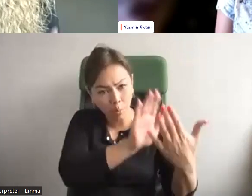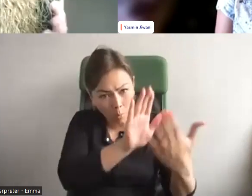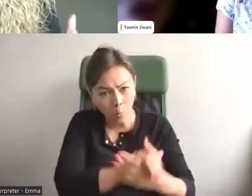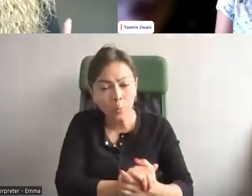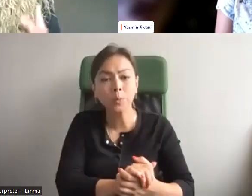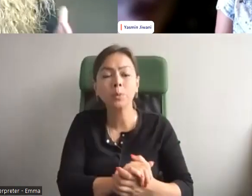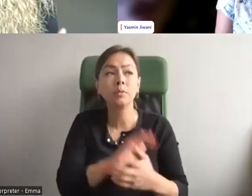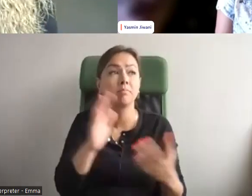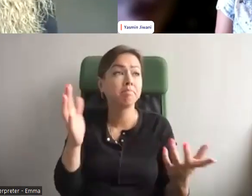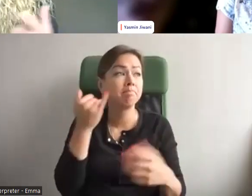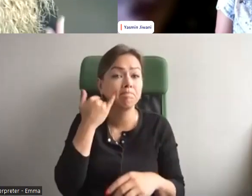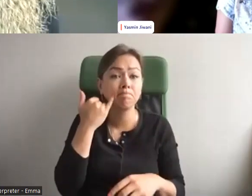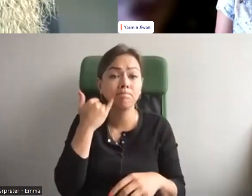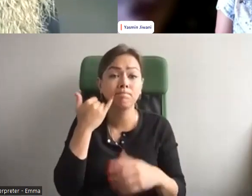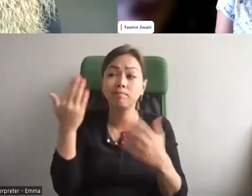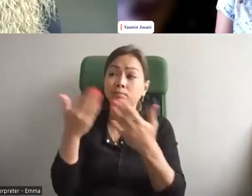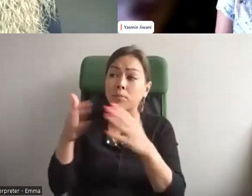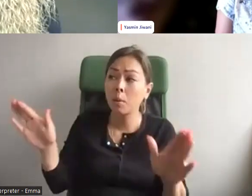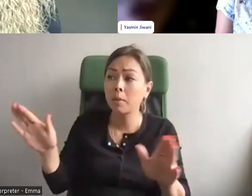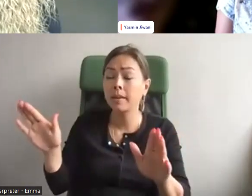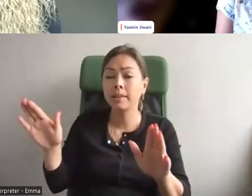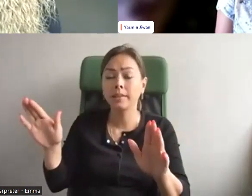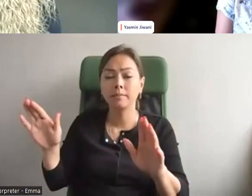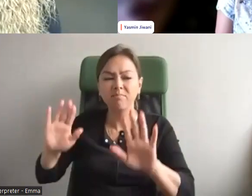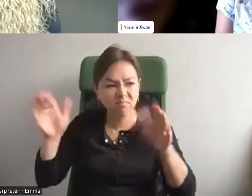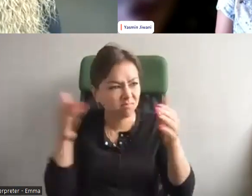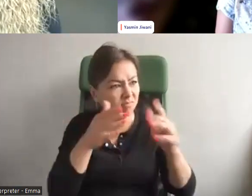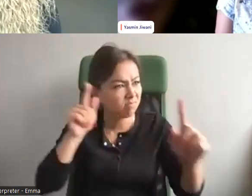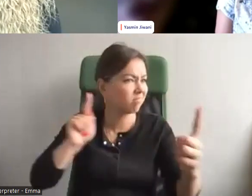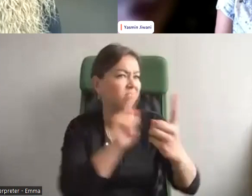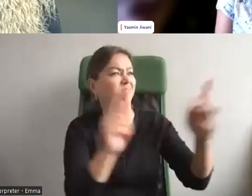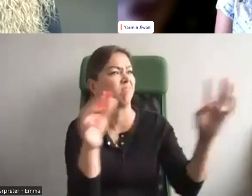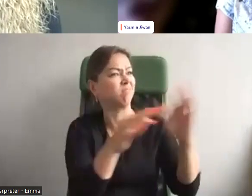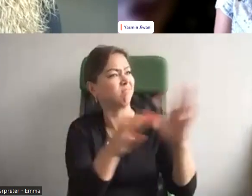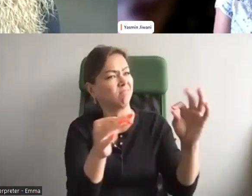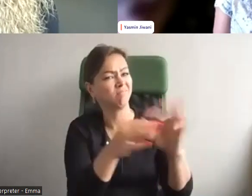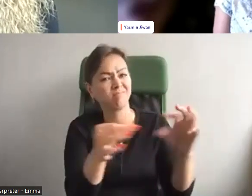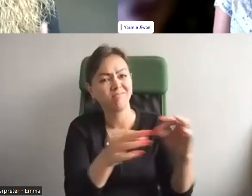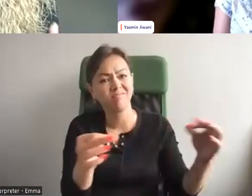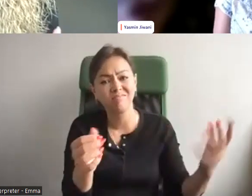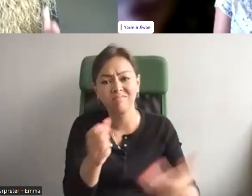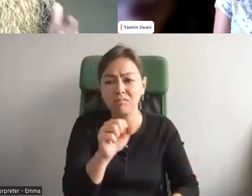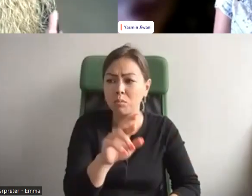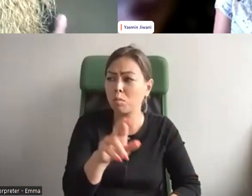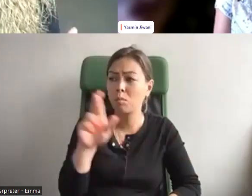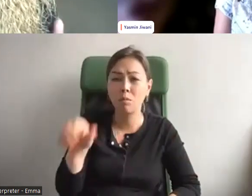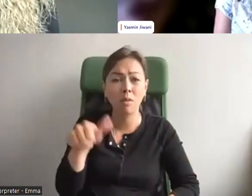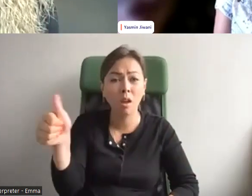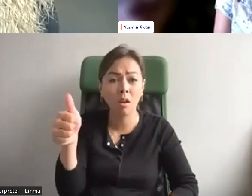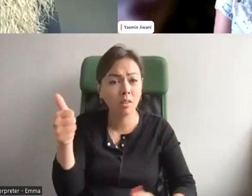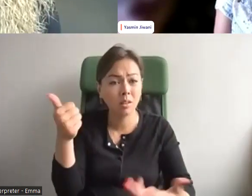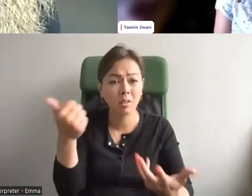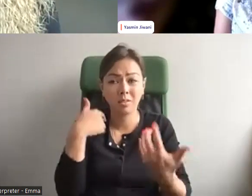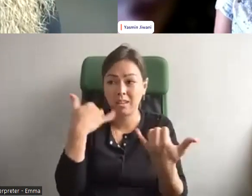attacked in public by someone verbally, or again, you know, just some of the ways in which camera